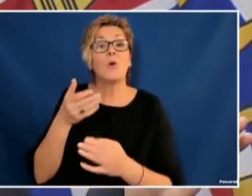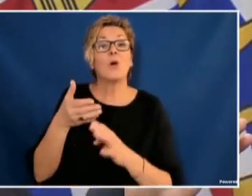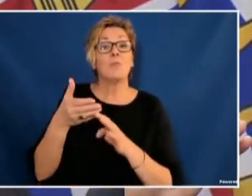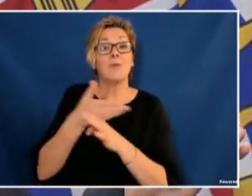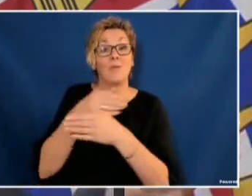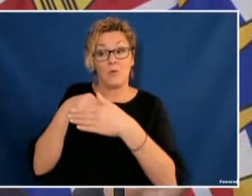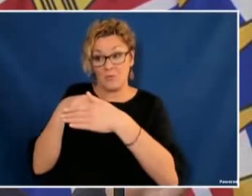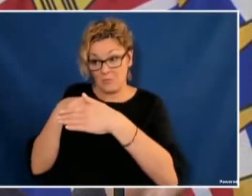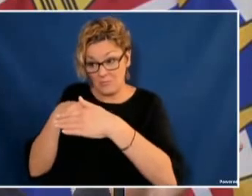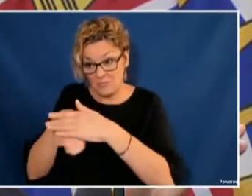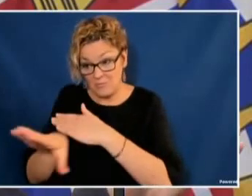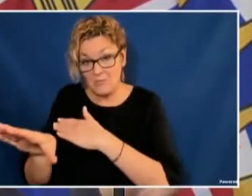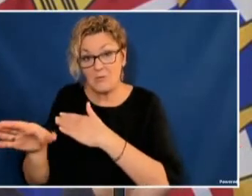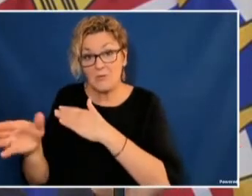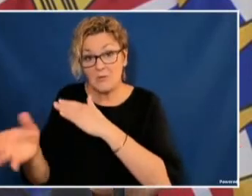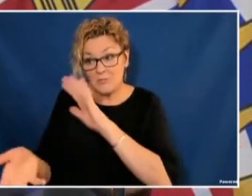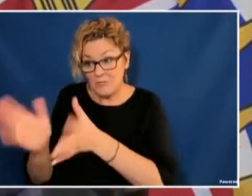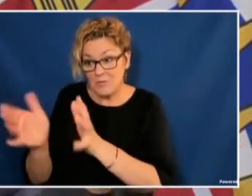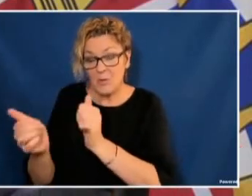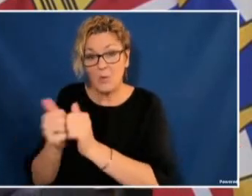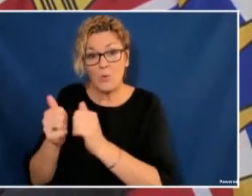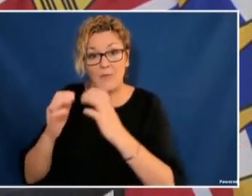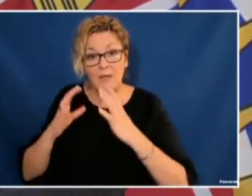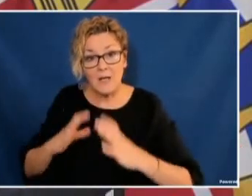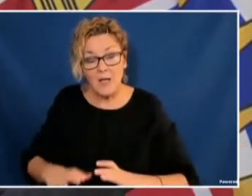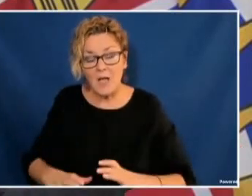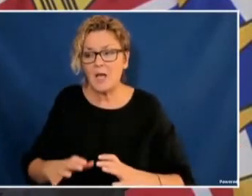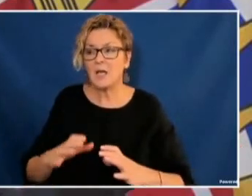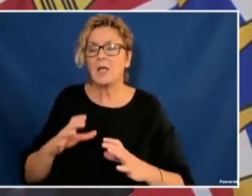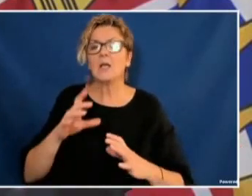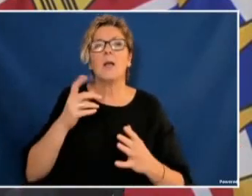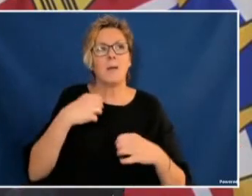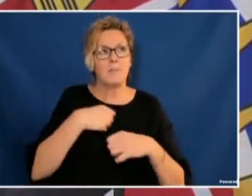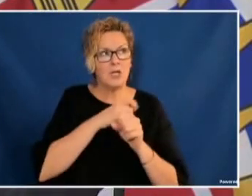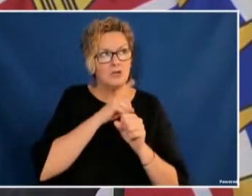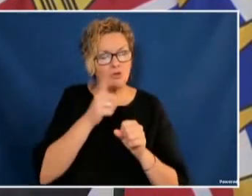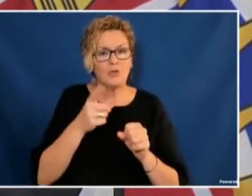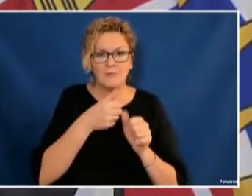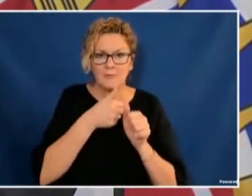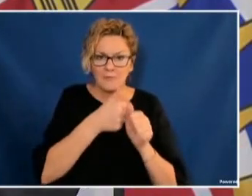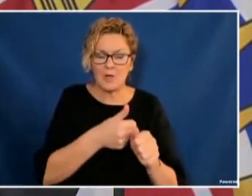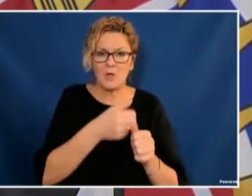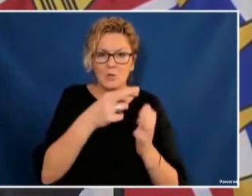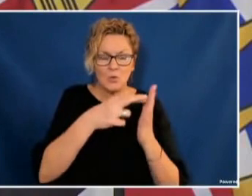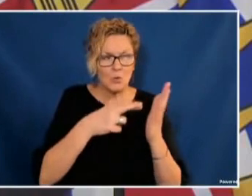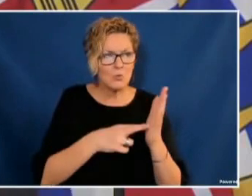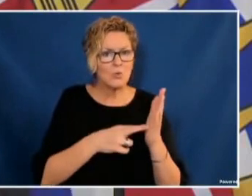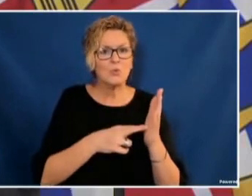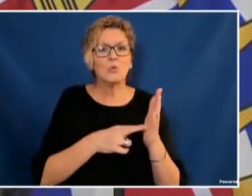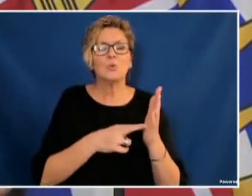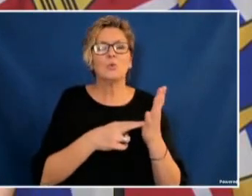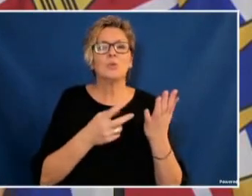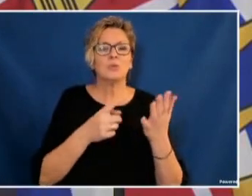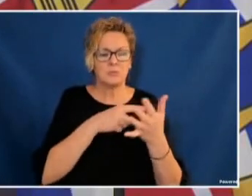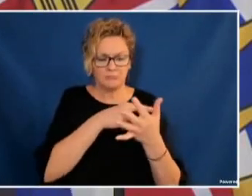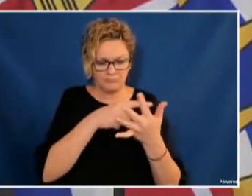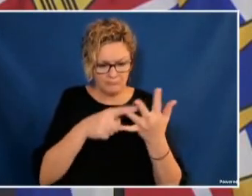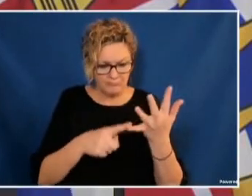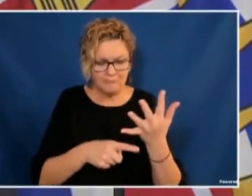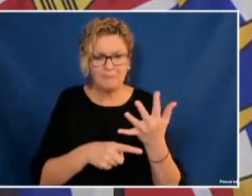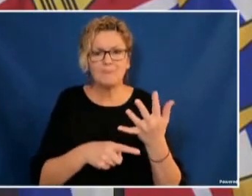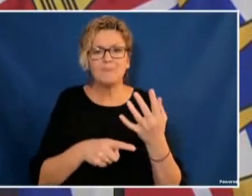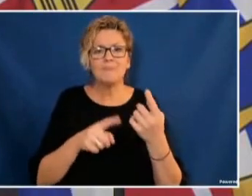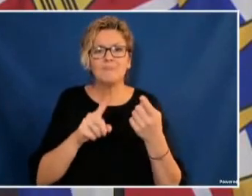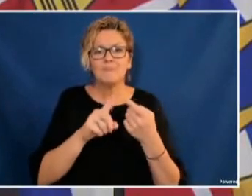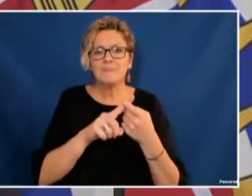it started. So it was late August, early September when we started to see the fall rise in cases. I wasn't talking